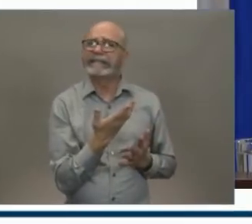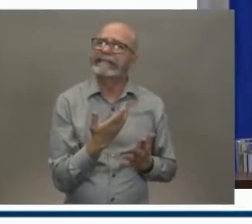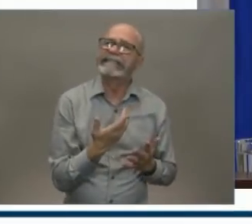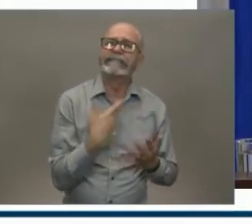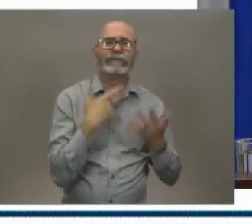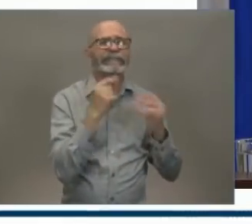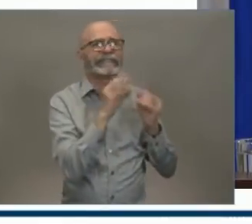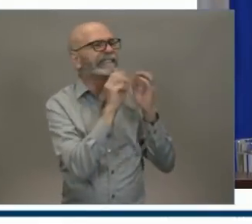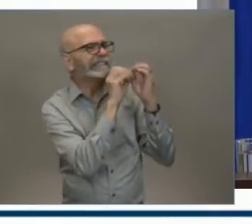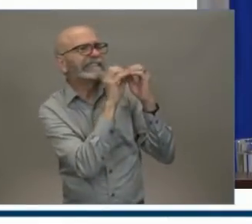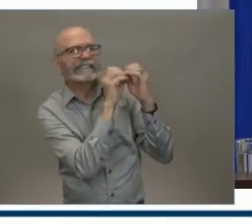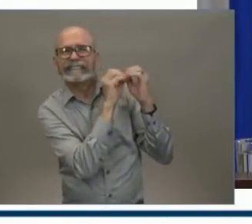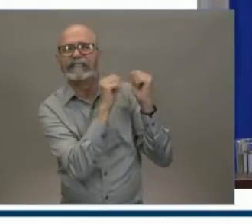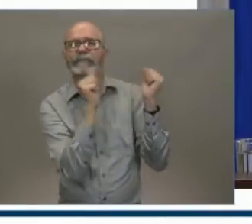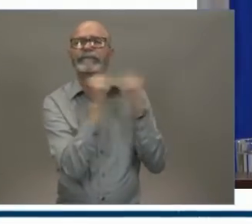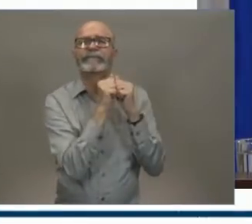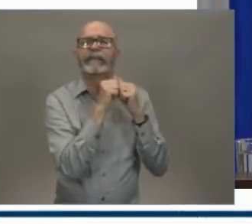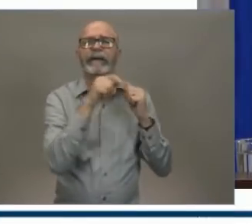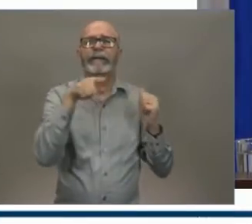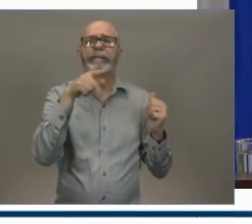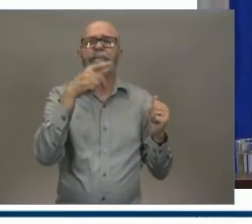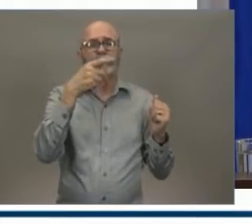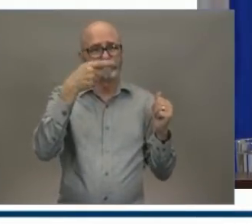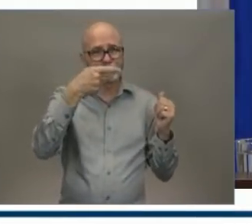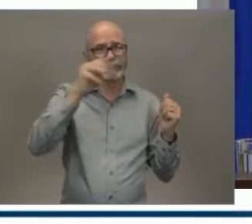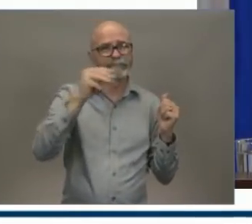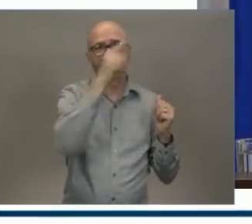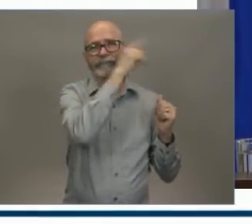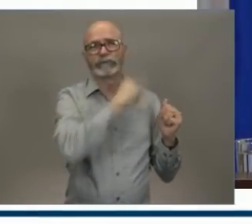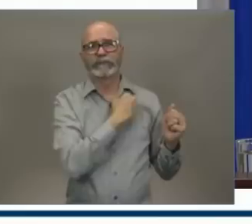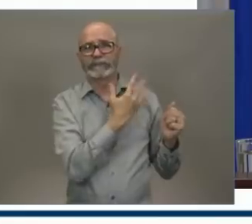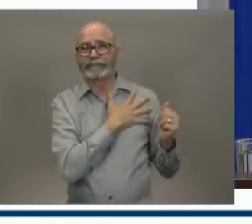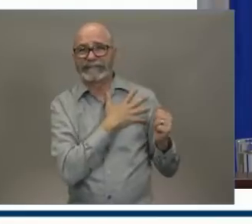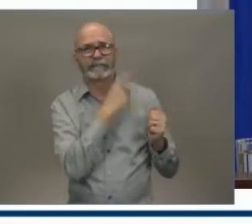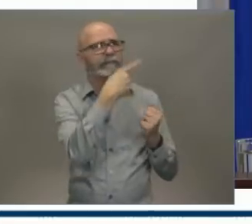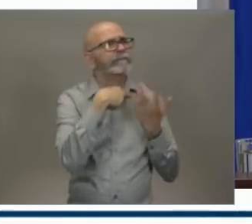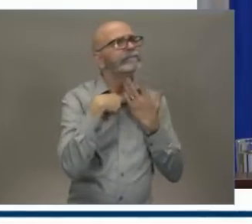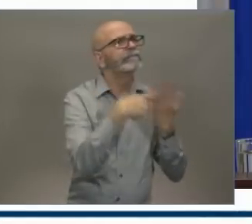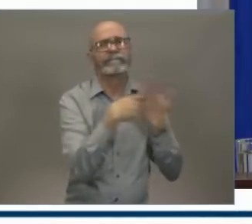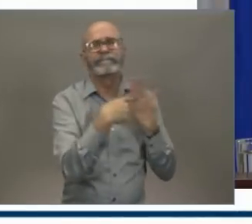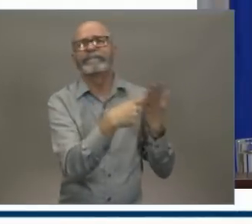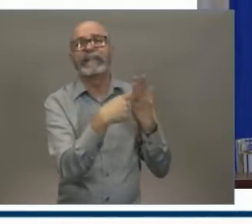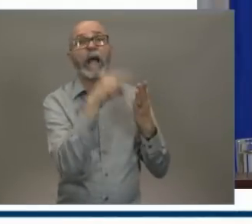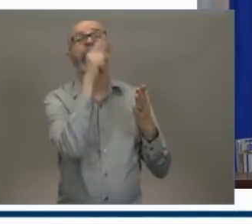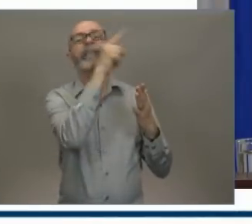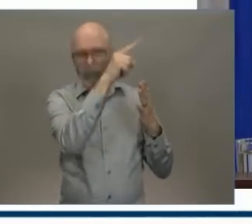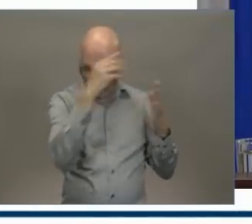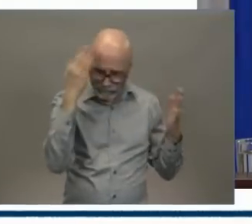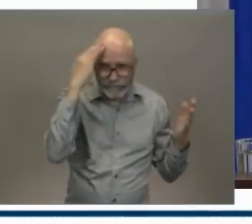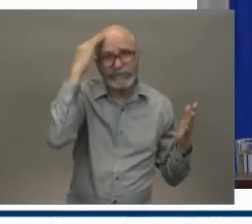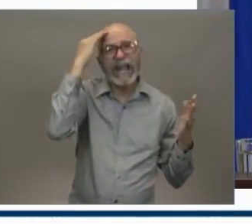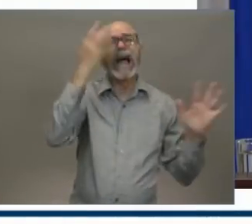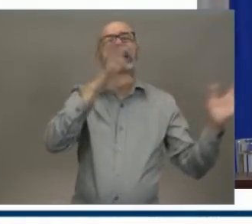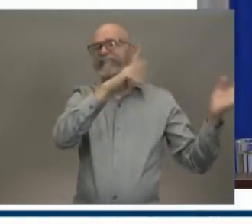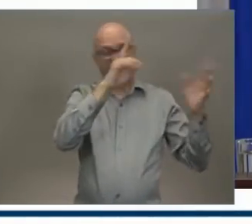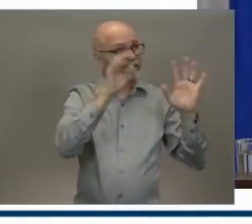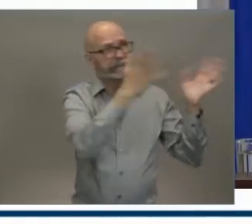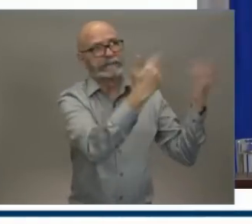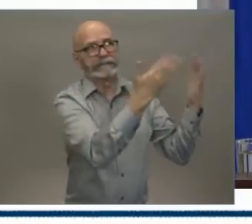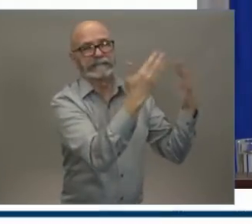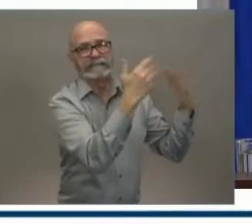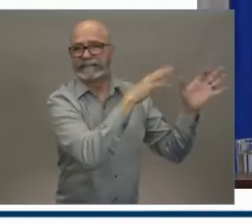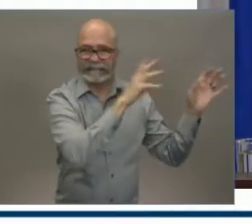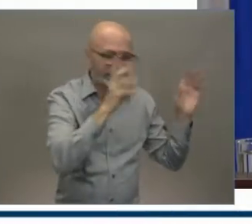to reassure all of you that there's a lot of work happening behind the scenes to try and secure supply. And